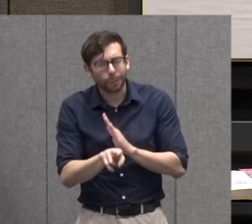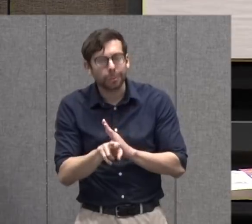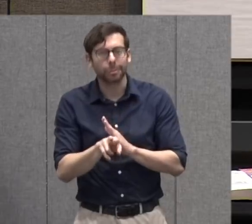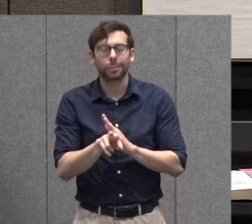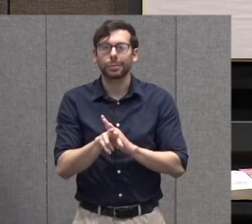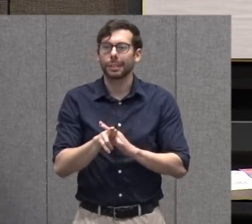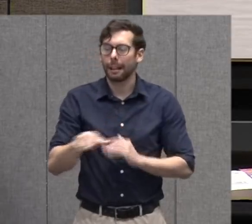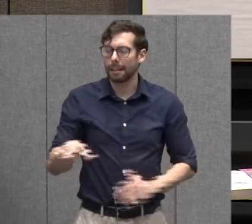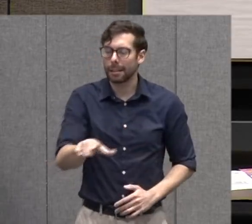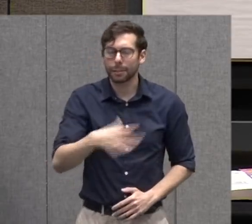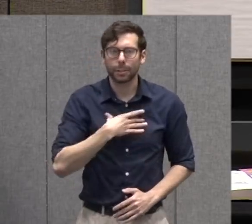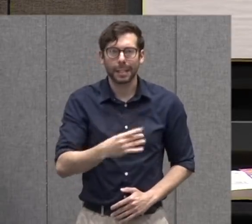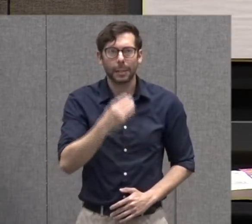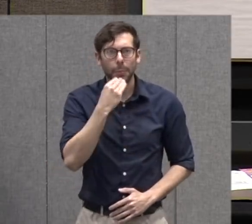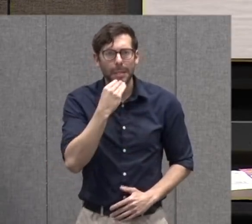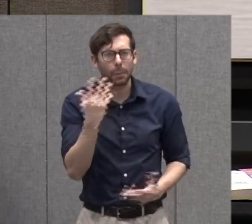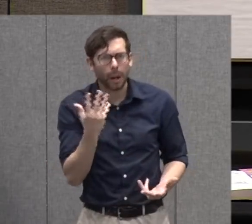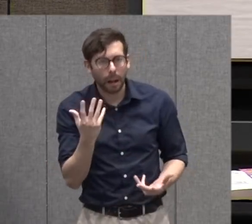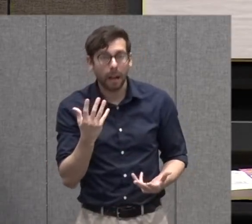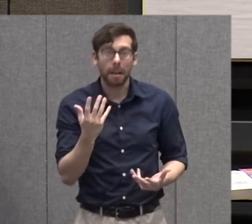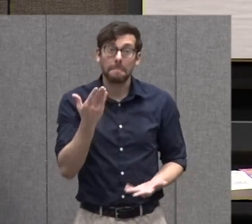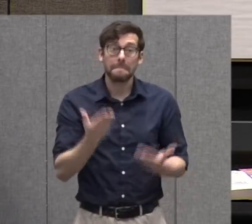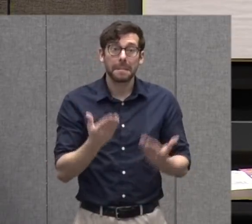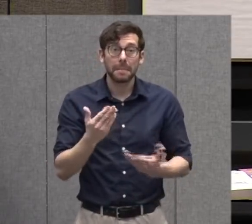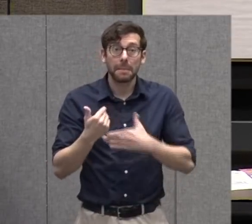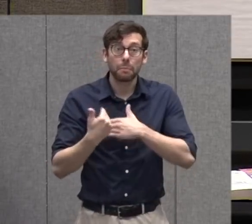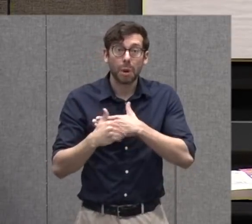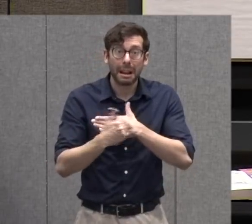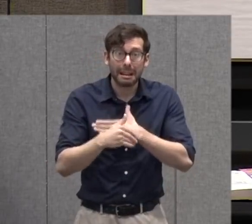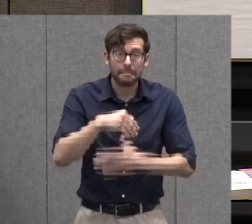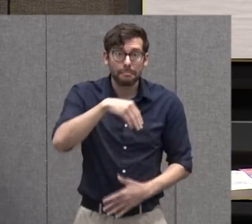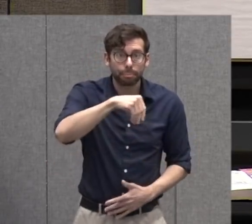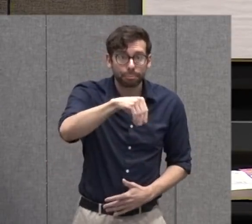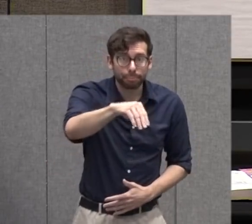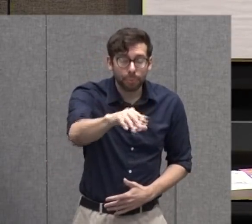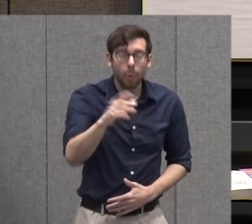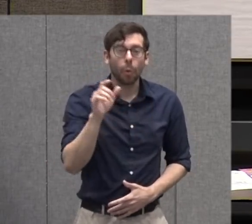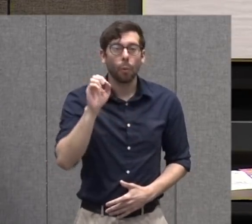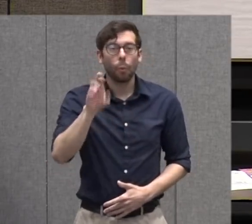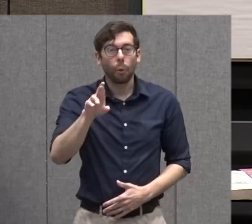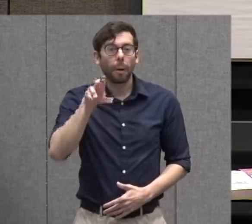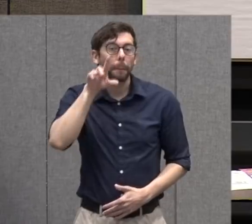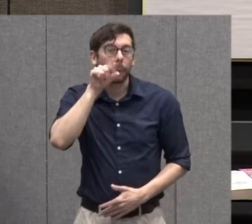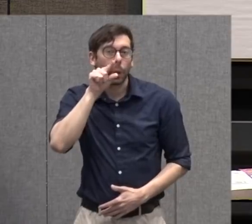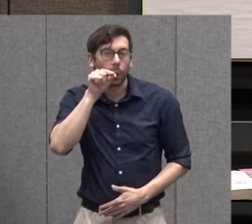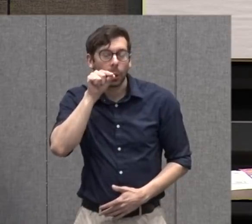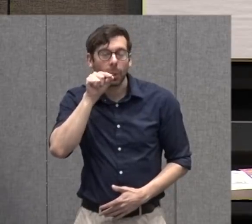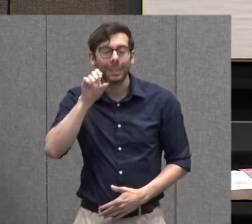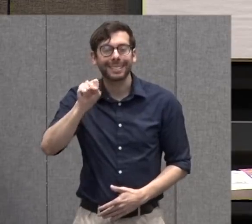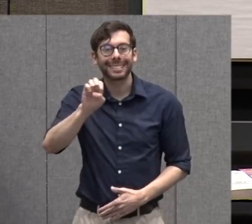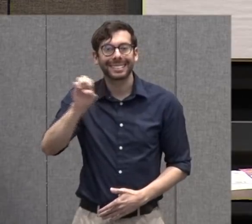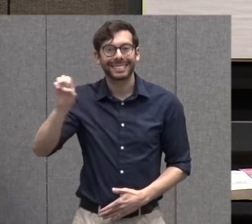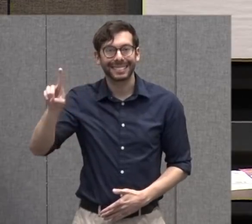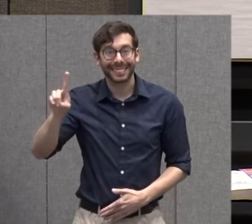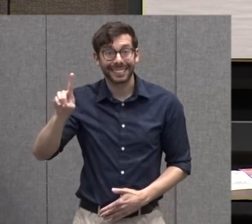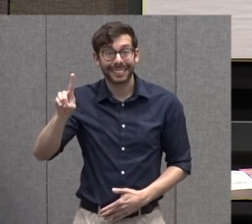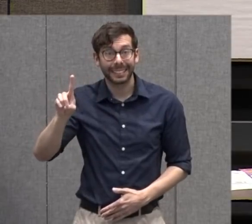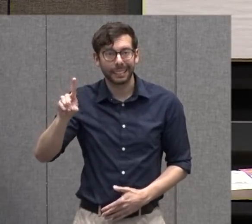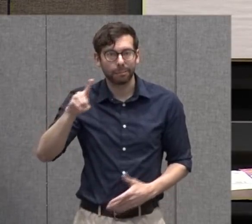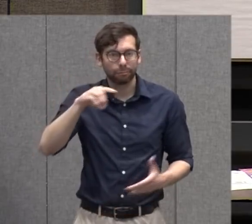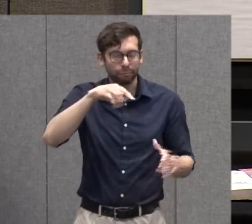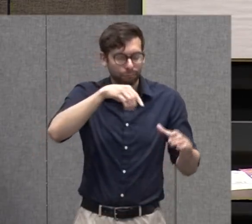breadcrumbs, or maybe if I have birdseed, I could put some bird seeds in here, and maybe I could get a little lizard or a little bird to come into